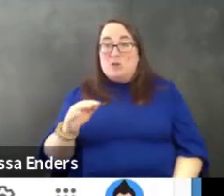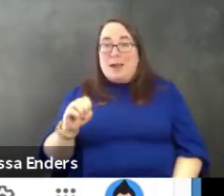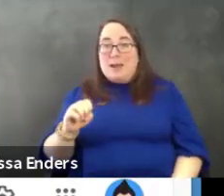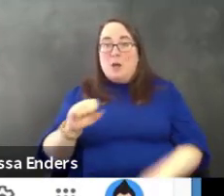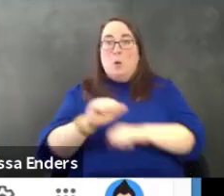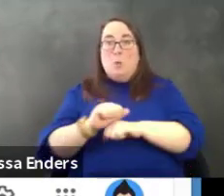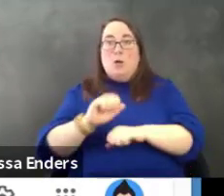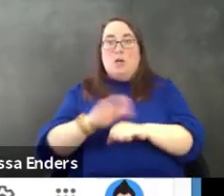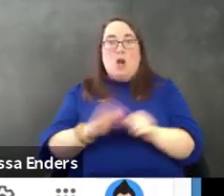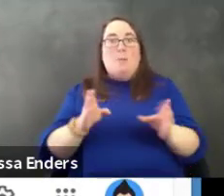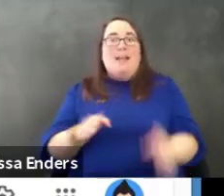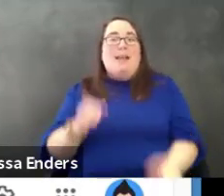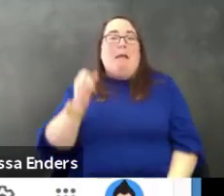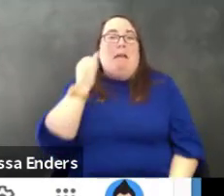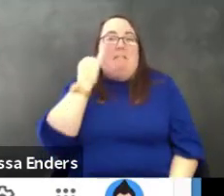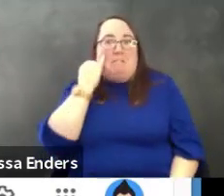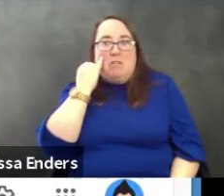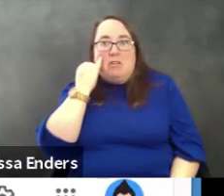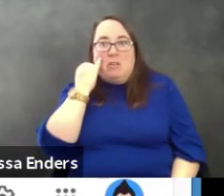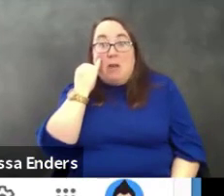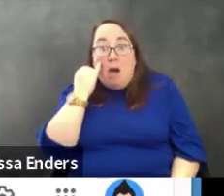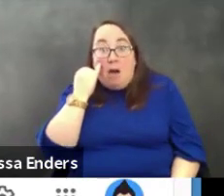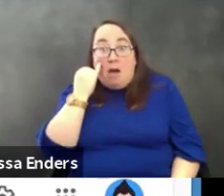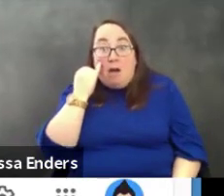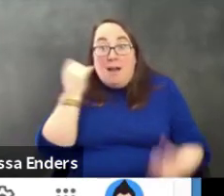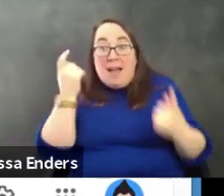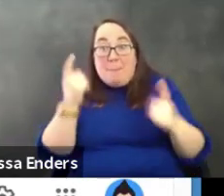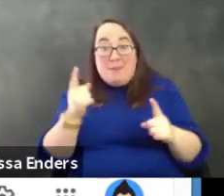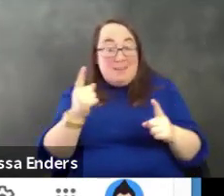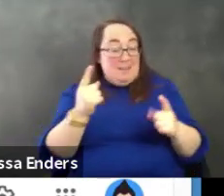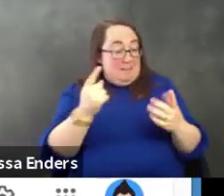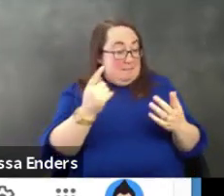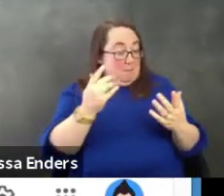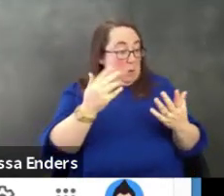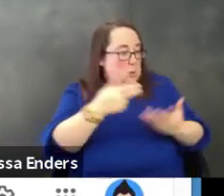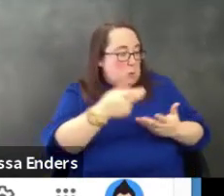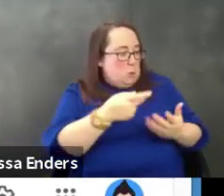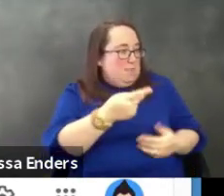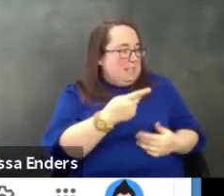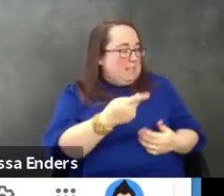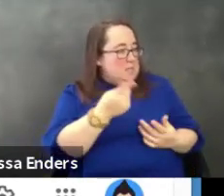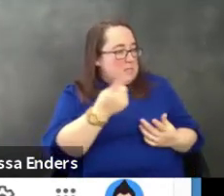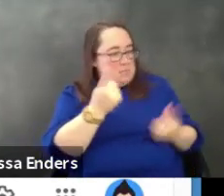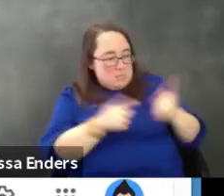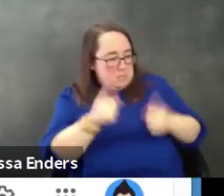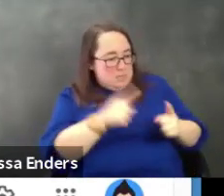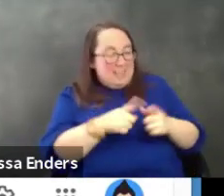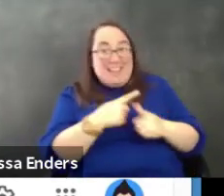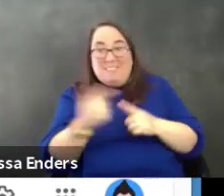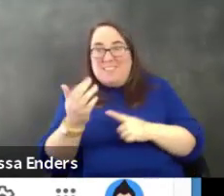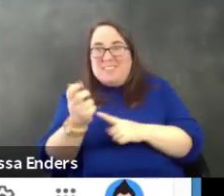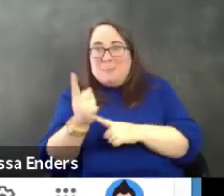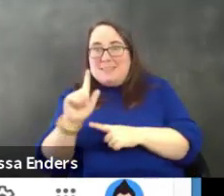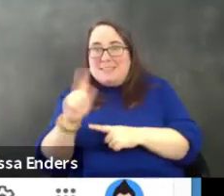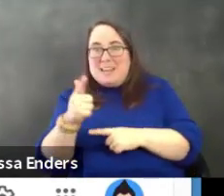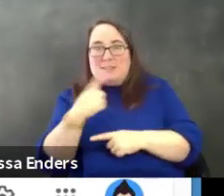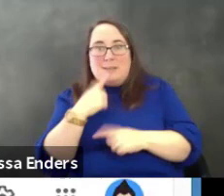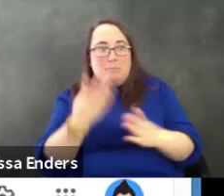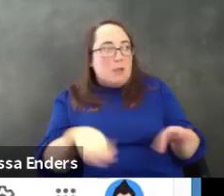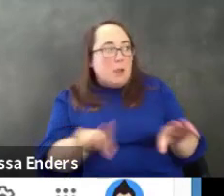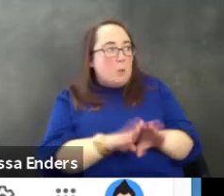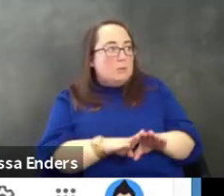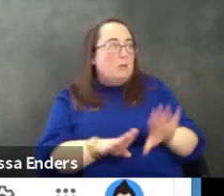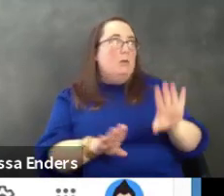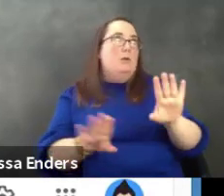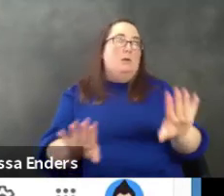in case, and within 15 minutes of us finalizing our possible plan, we got the call that we were going to be out. So a lot of